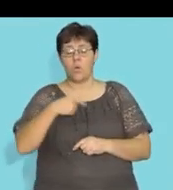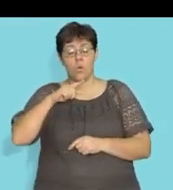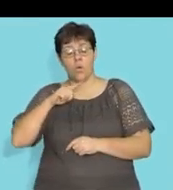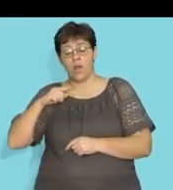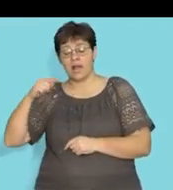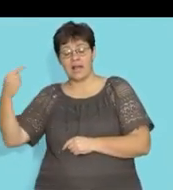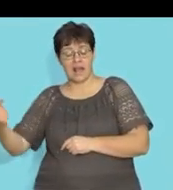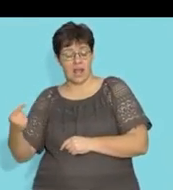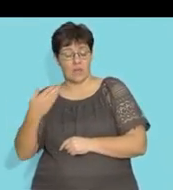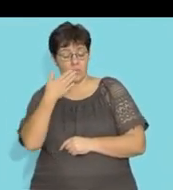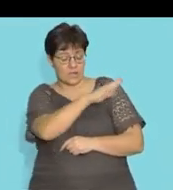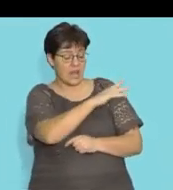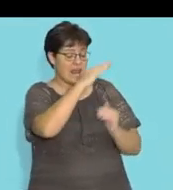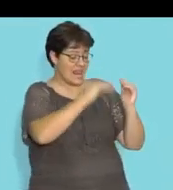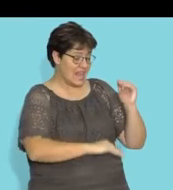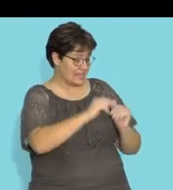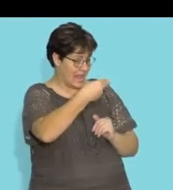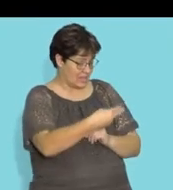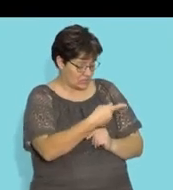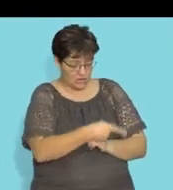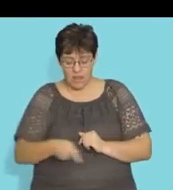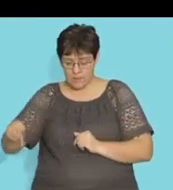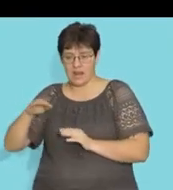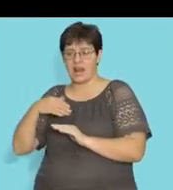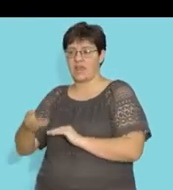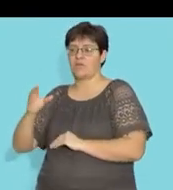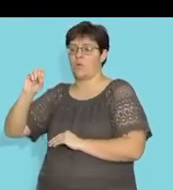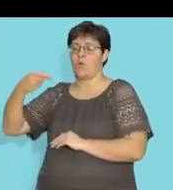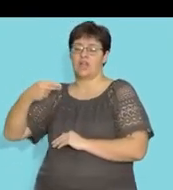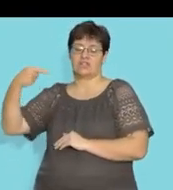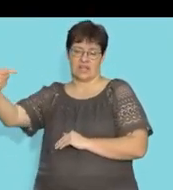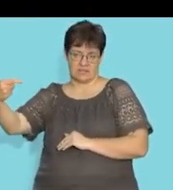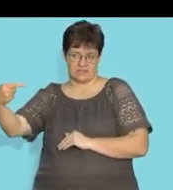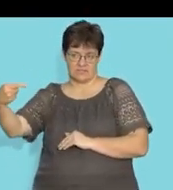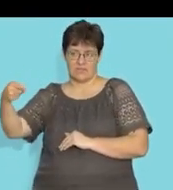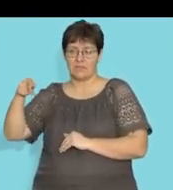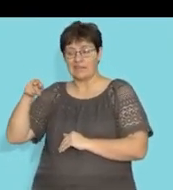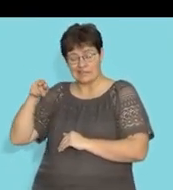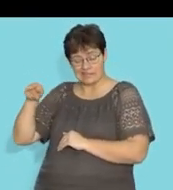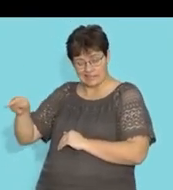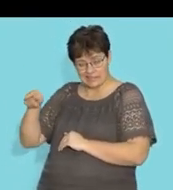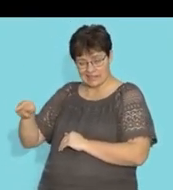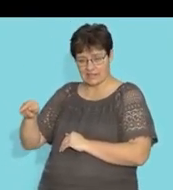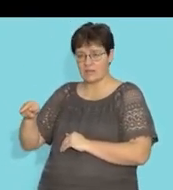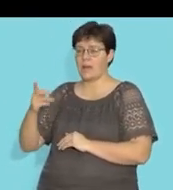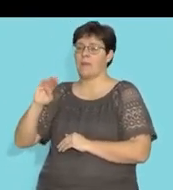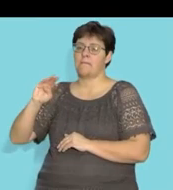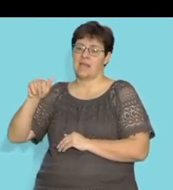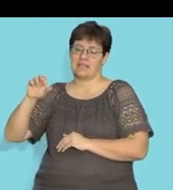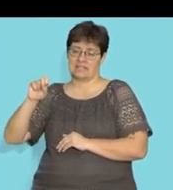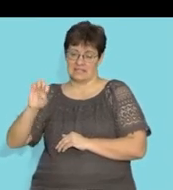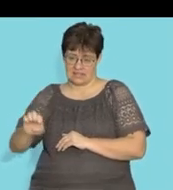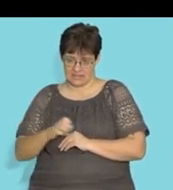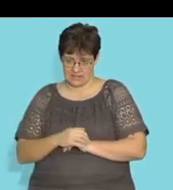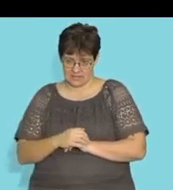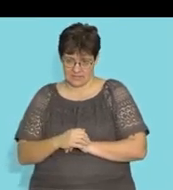donate the proton. So when water donates the proton in the forward reaction, it becomes OH